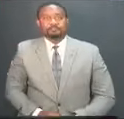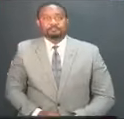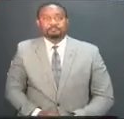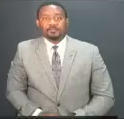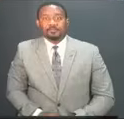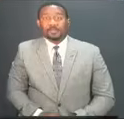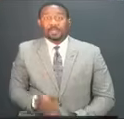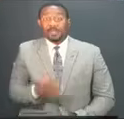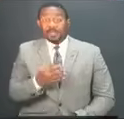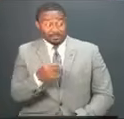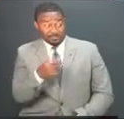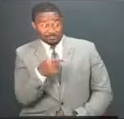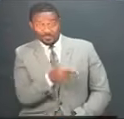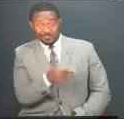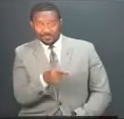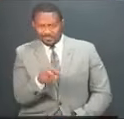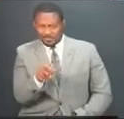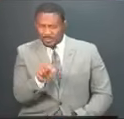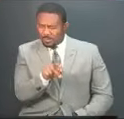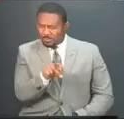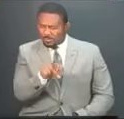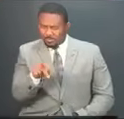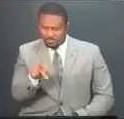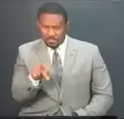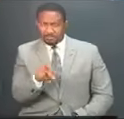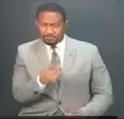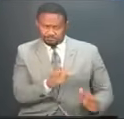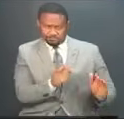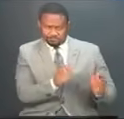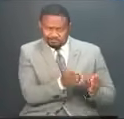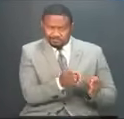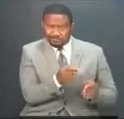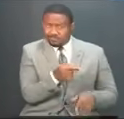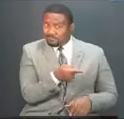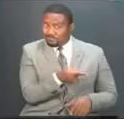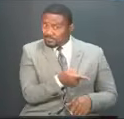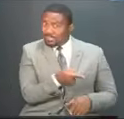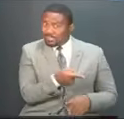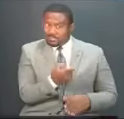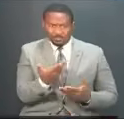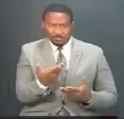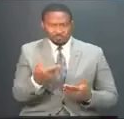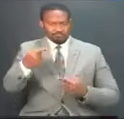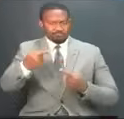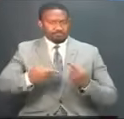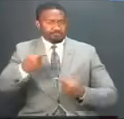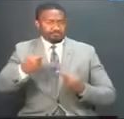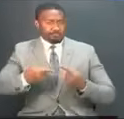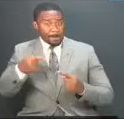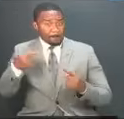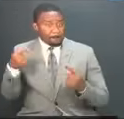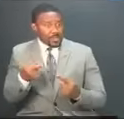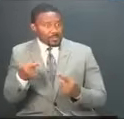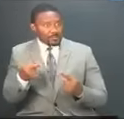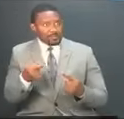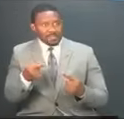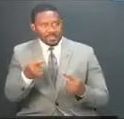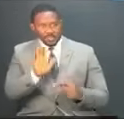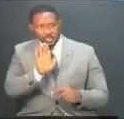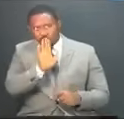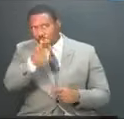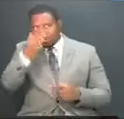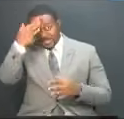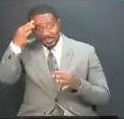minority are basing their arguments on the part of your